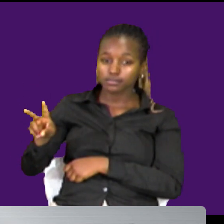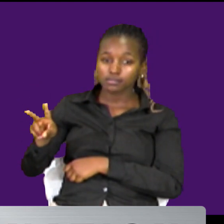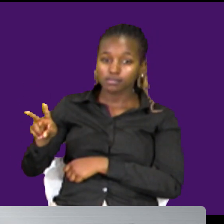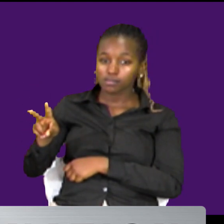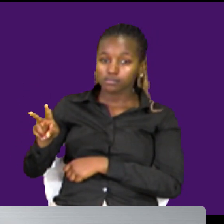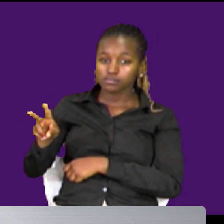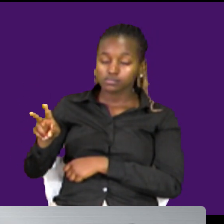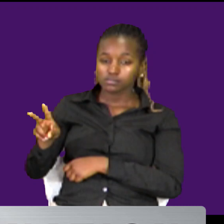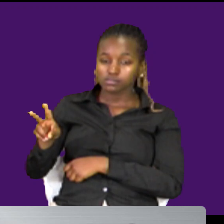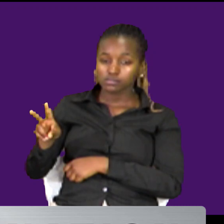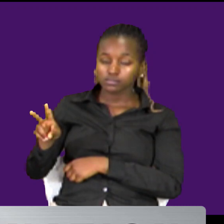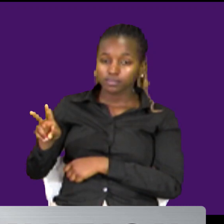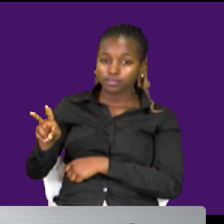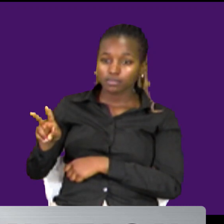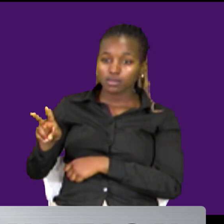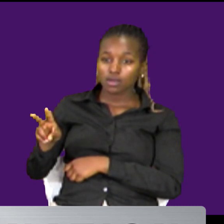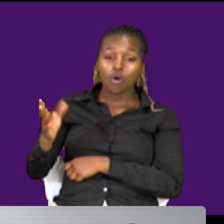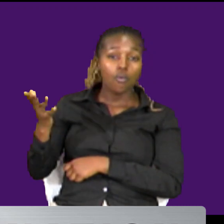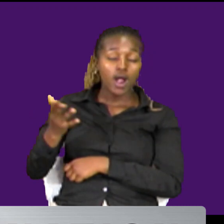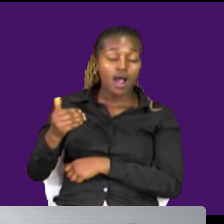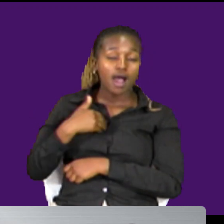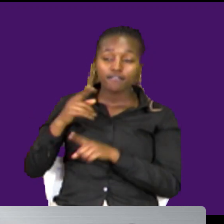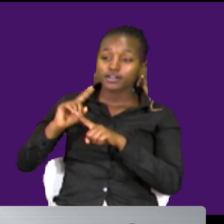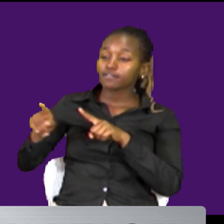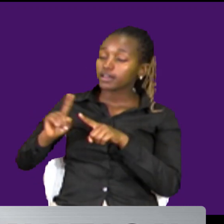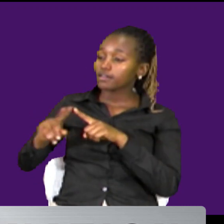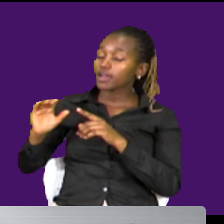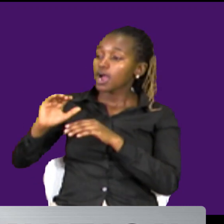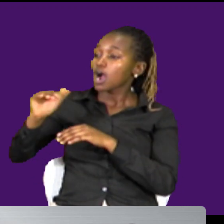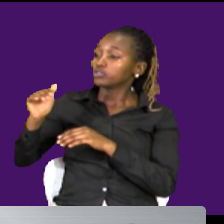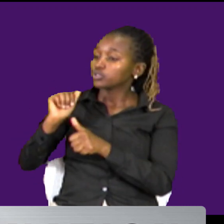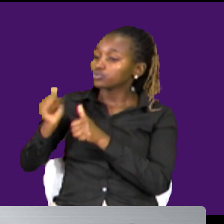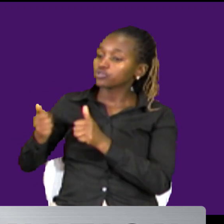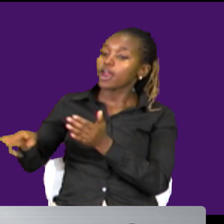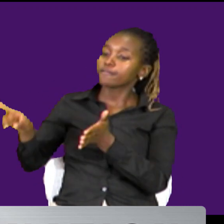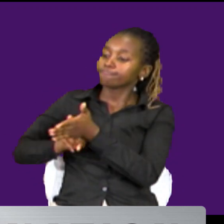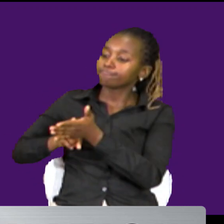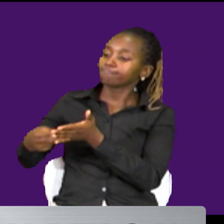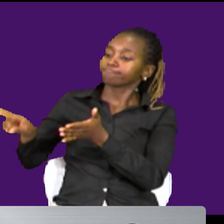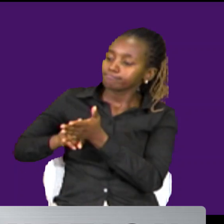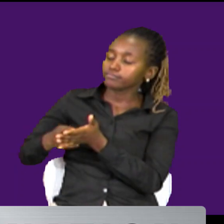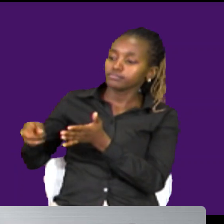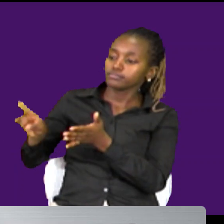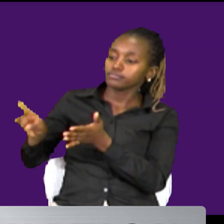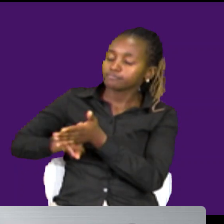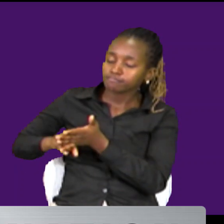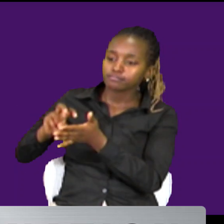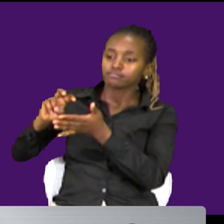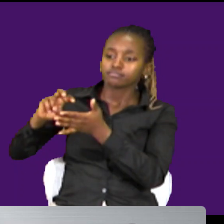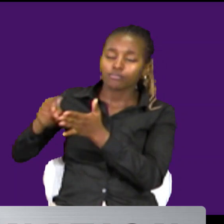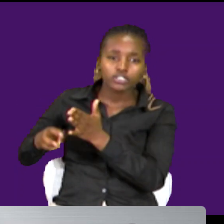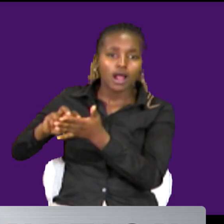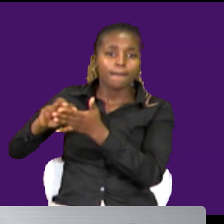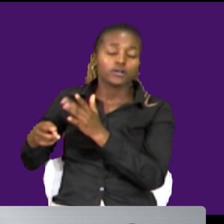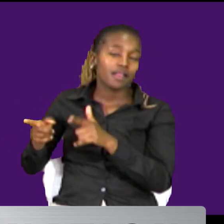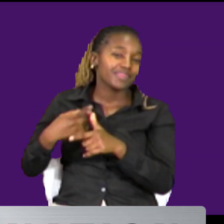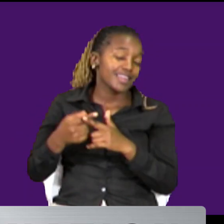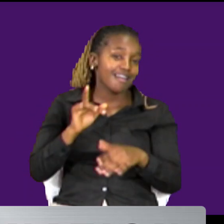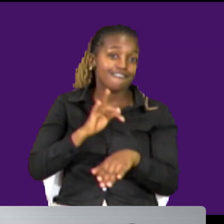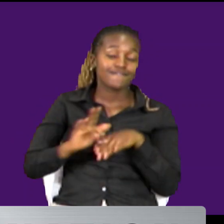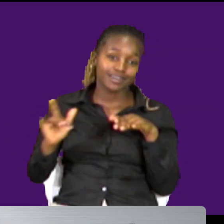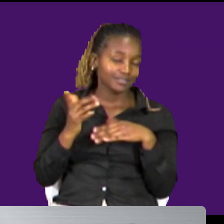putting everything on recurrent. Precisely the point. And Yes. leaving capital on nil. Okay, and Right. that